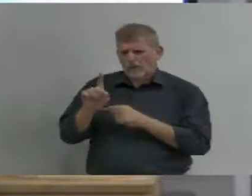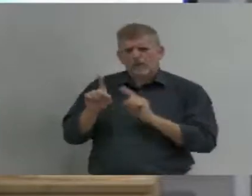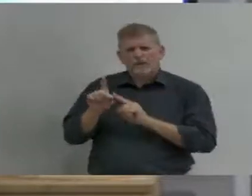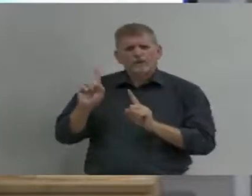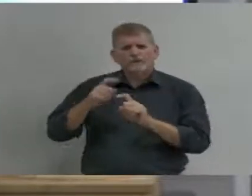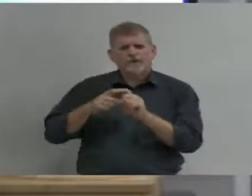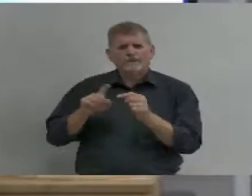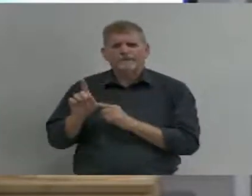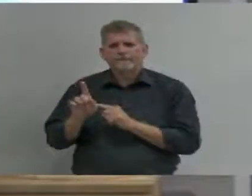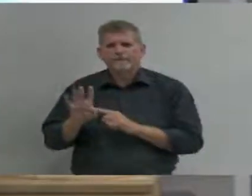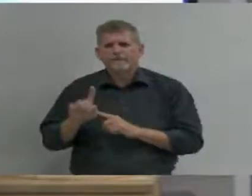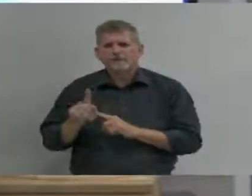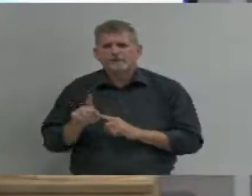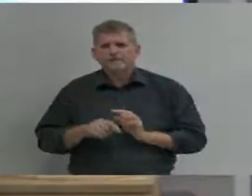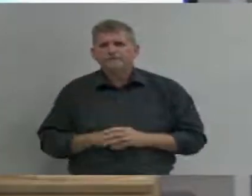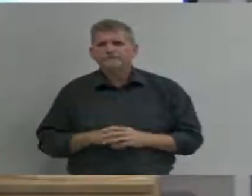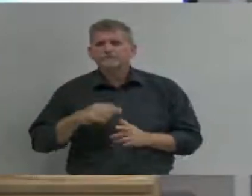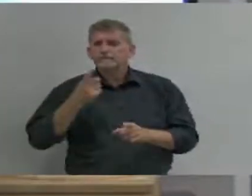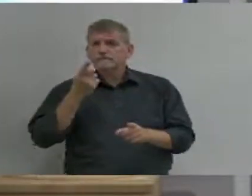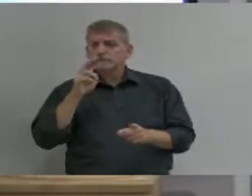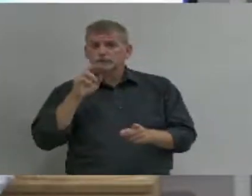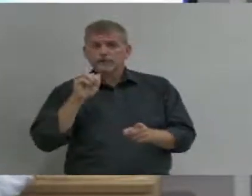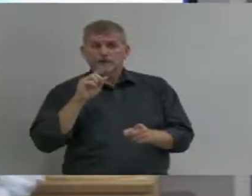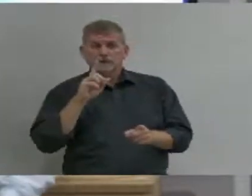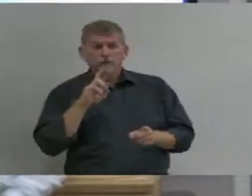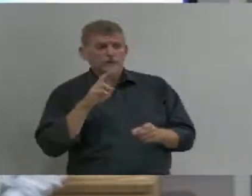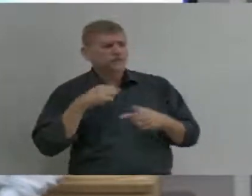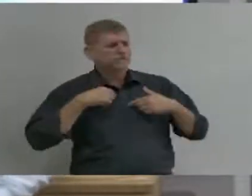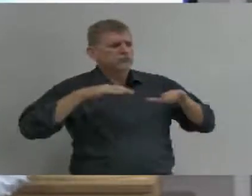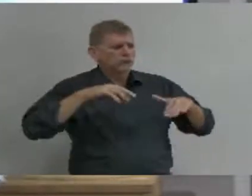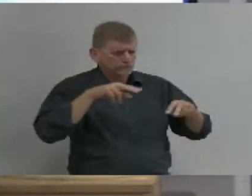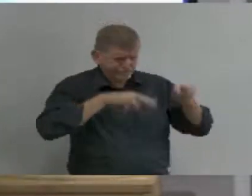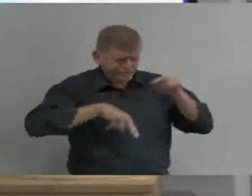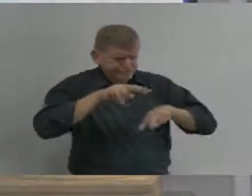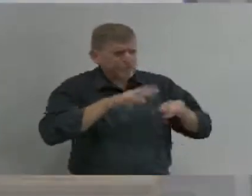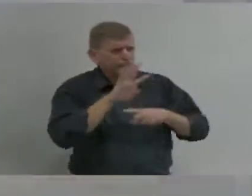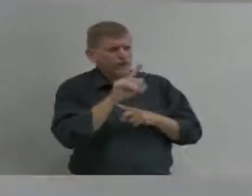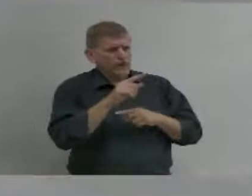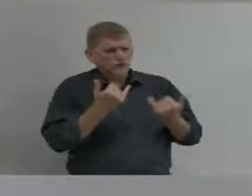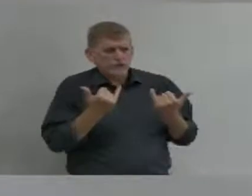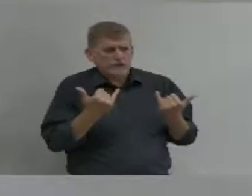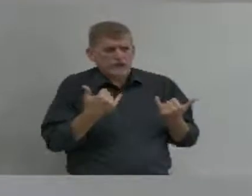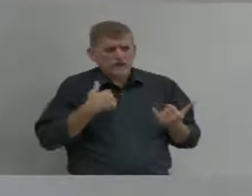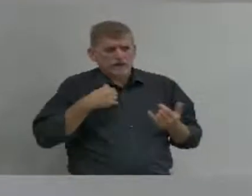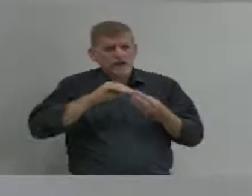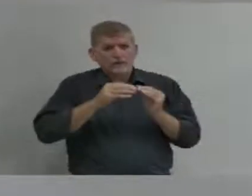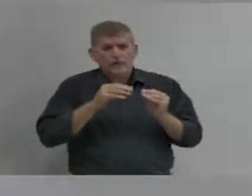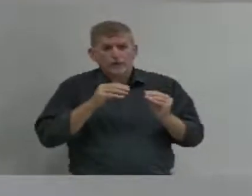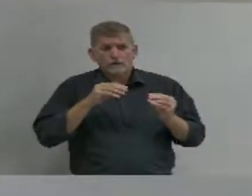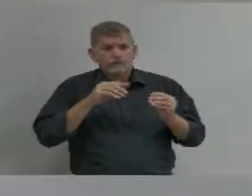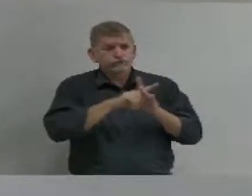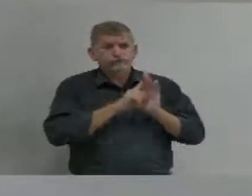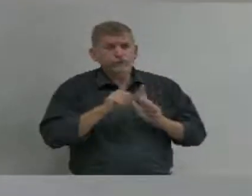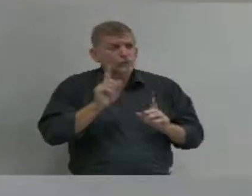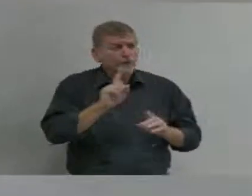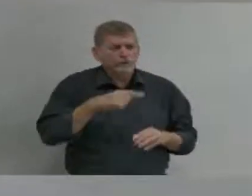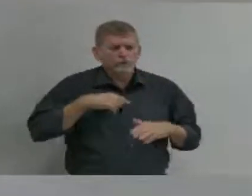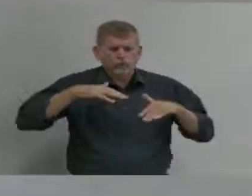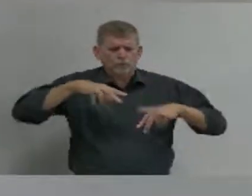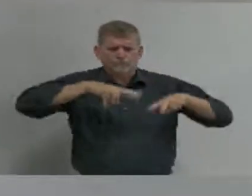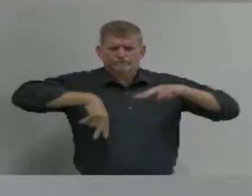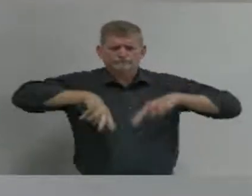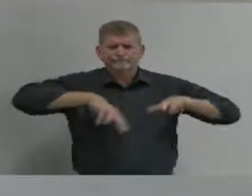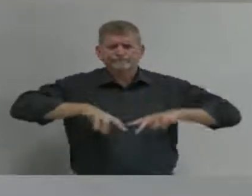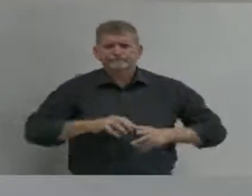I haven't looked yet to see what today's Purdue number is, but perhaps Dr. Ramirez